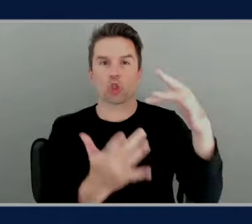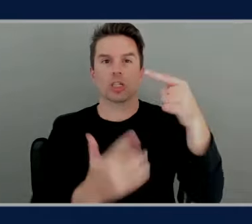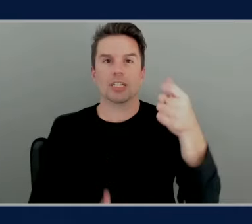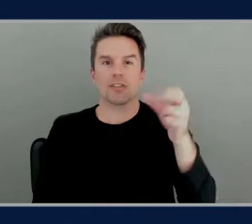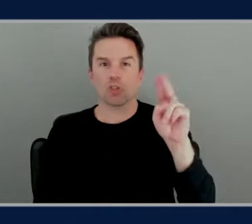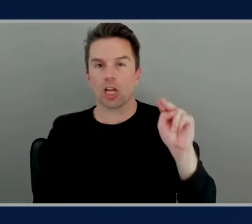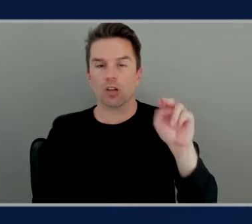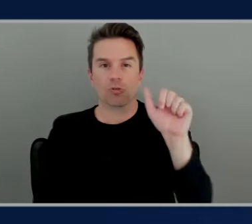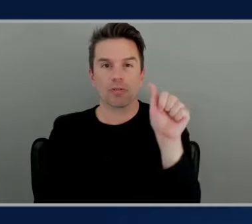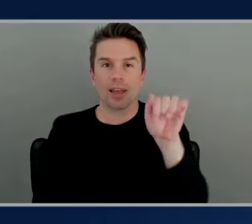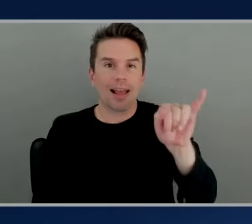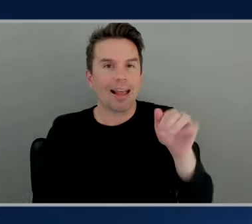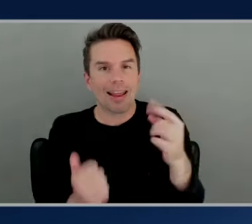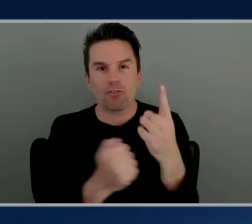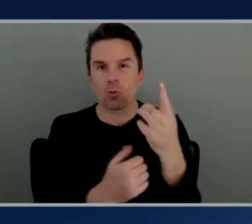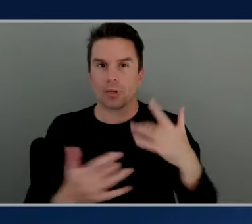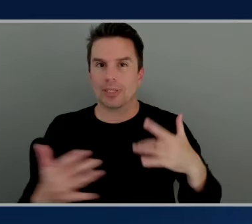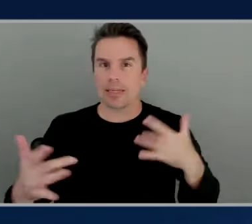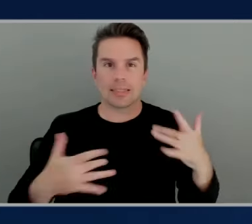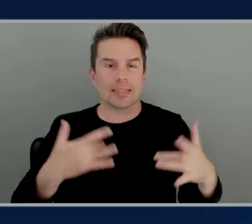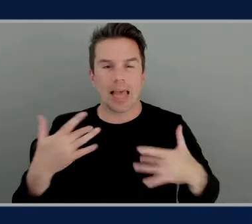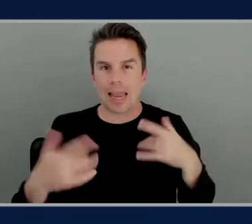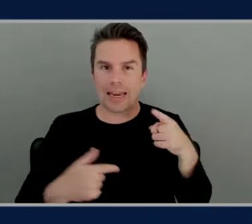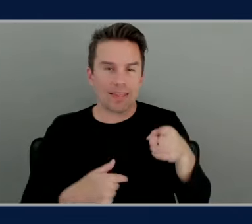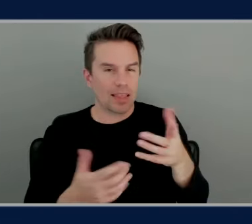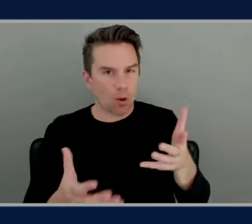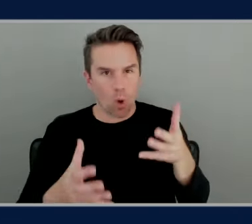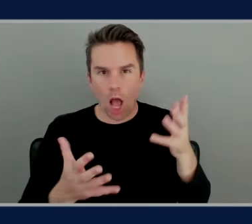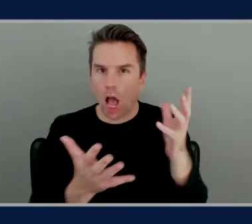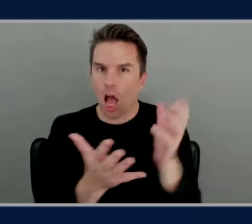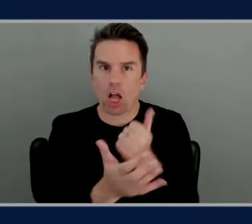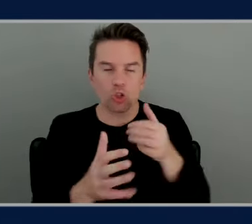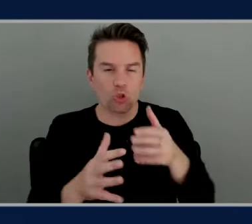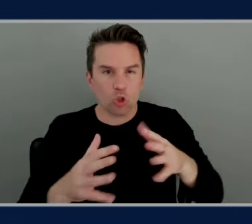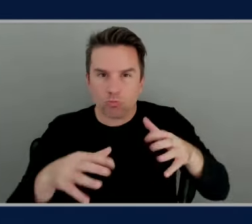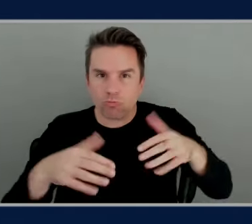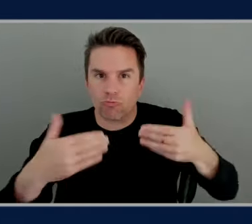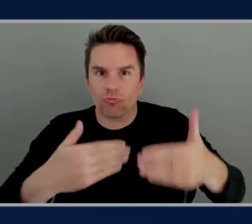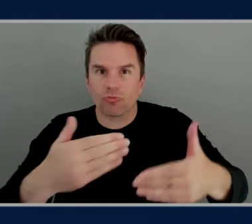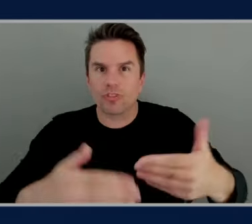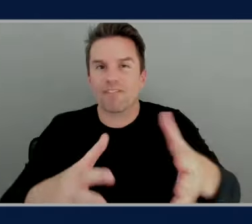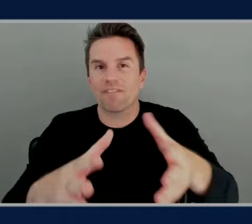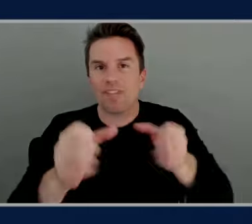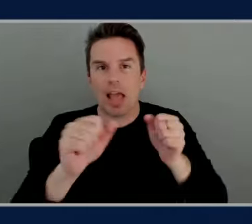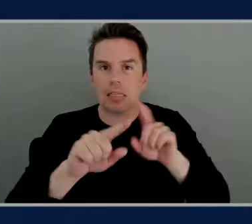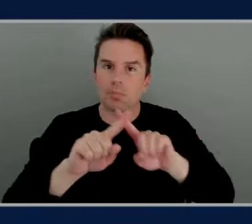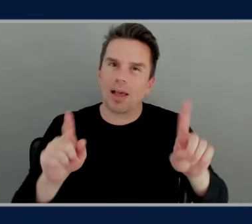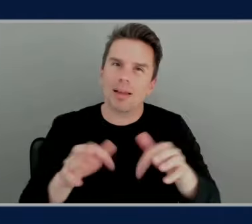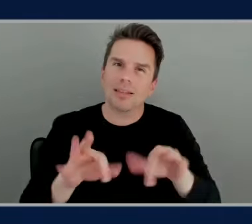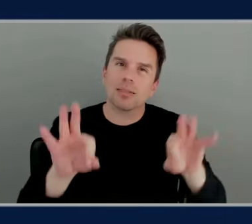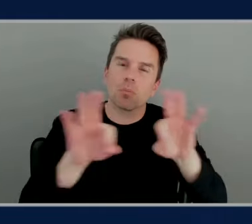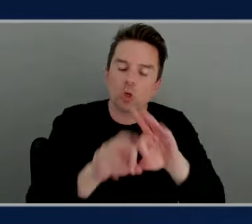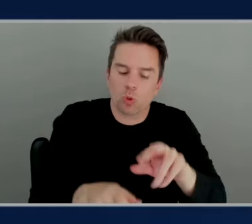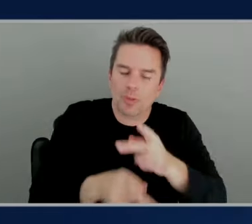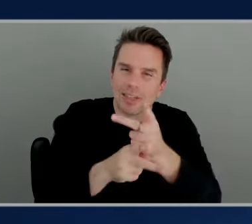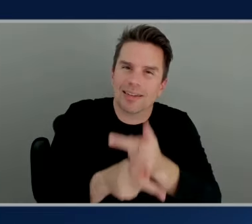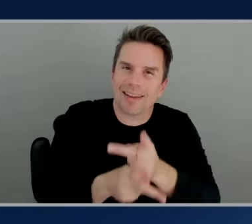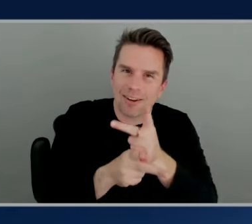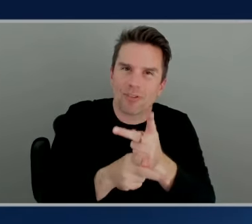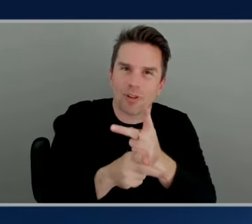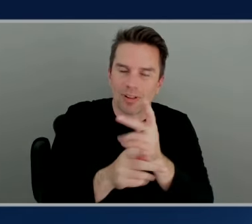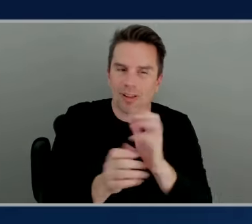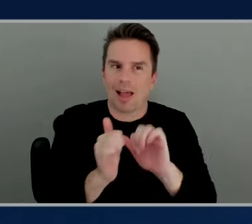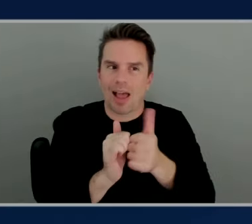really excited and they want to go really, really fast. But we also need to be careful about the solutions that we build, and we need to do it in a